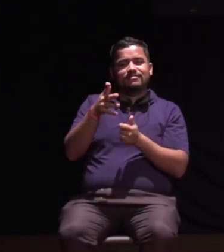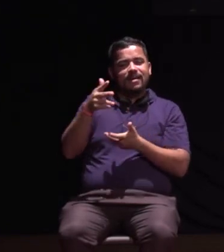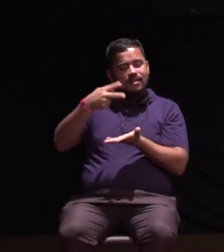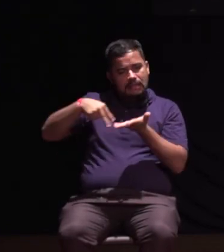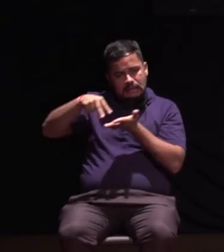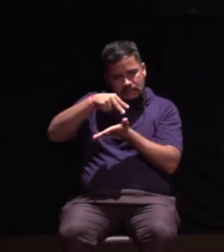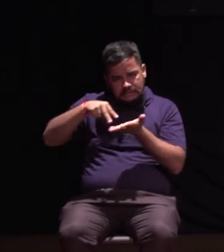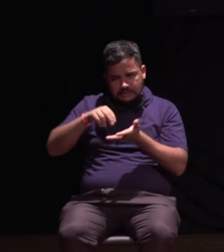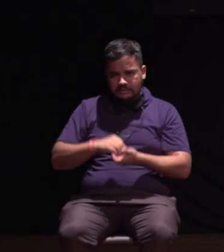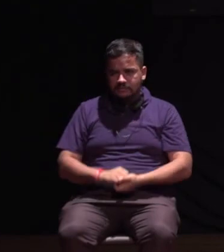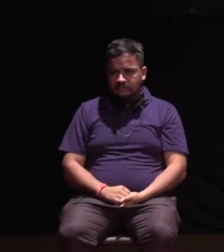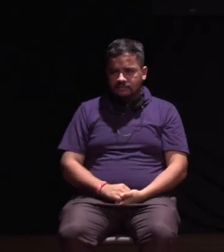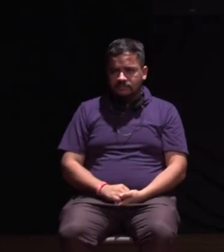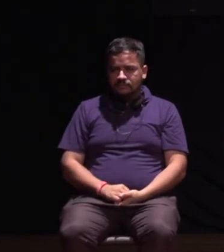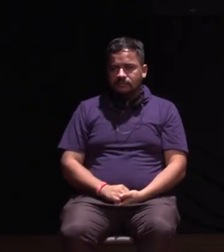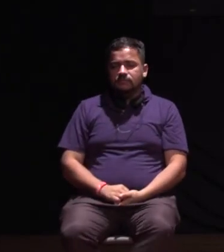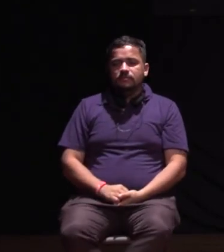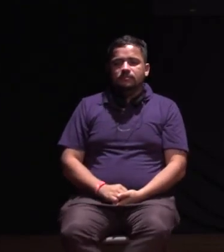preocupando.